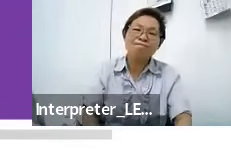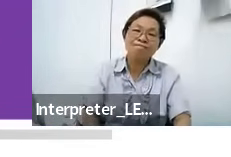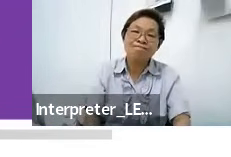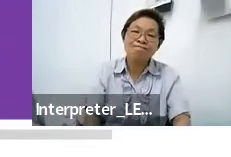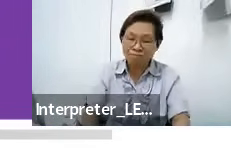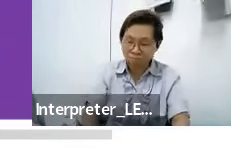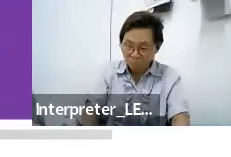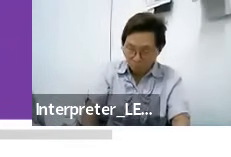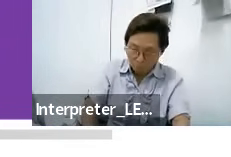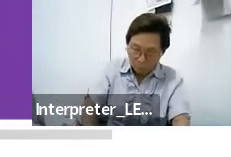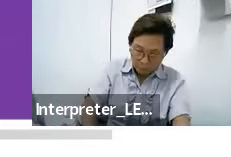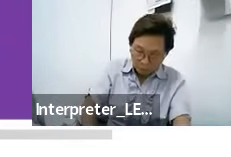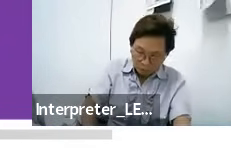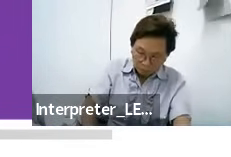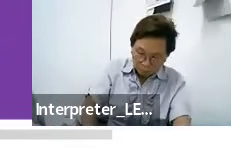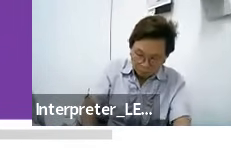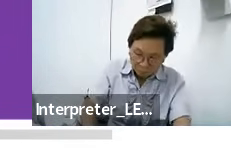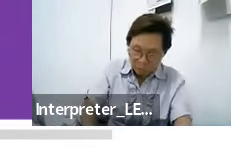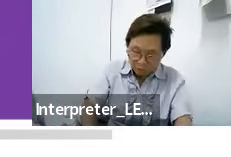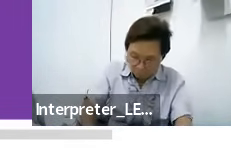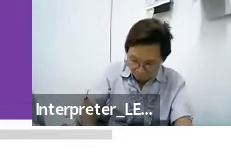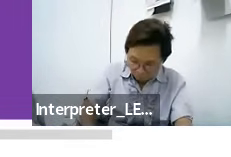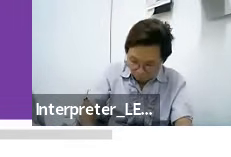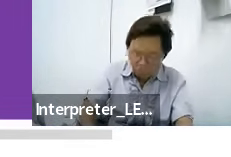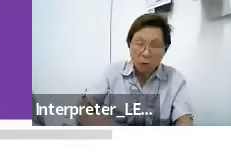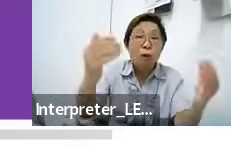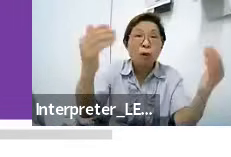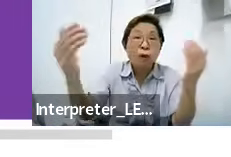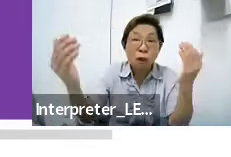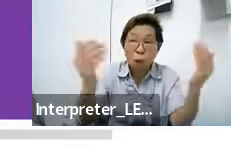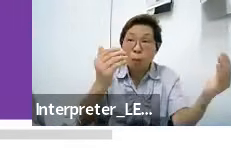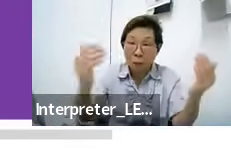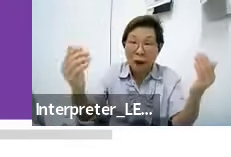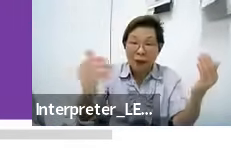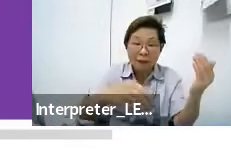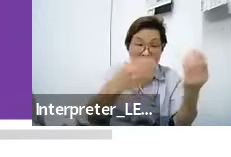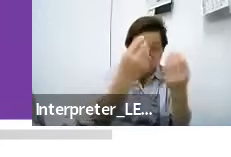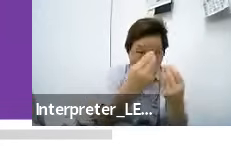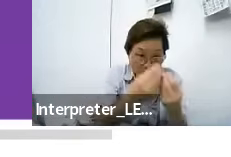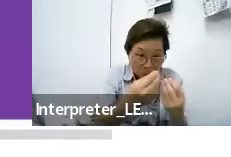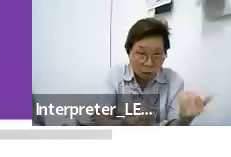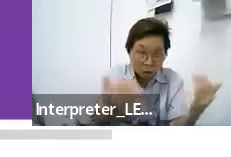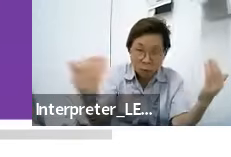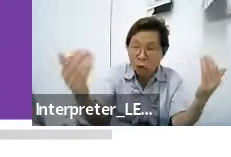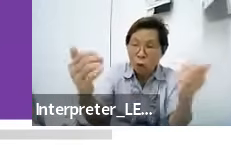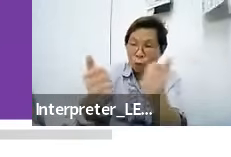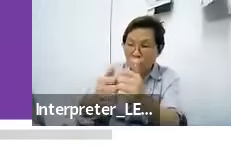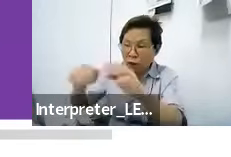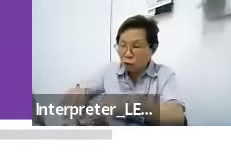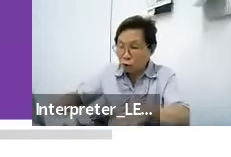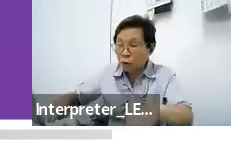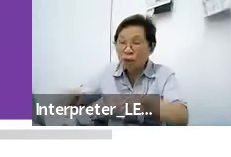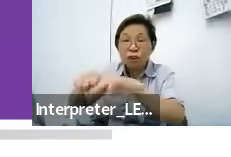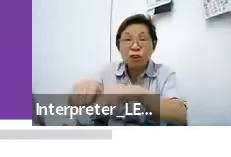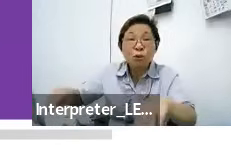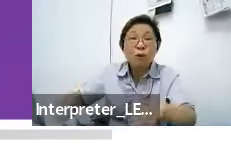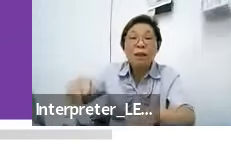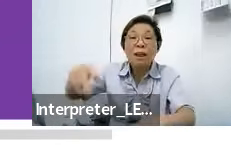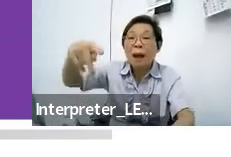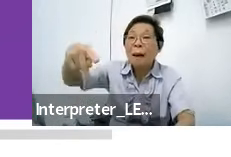compare this estimated statistic with currently the students with disabilities that we